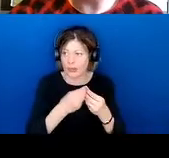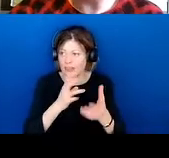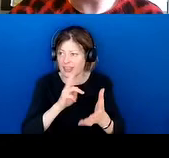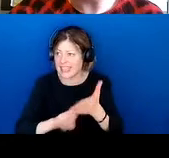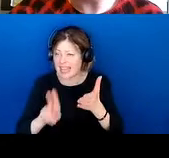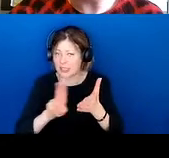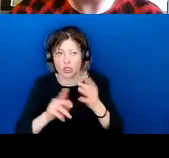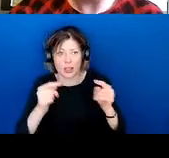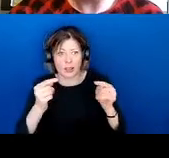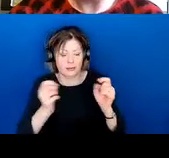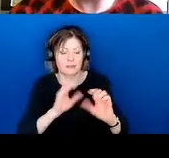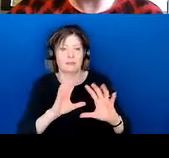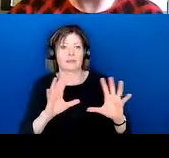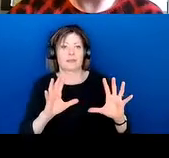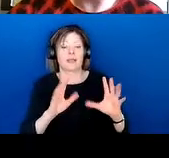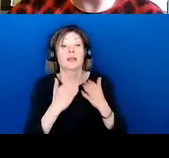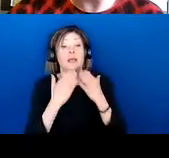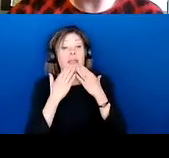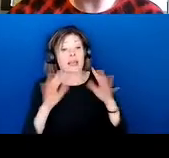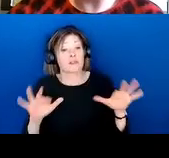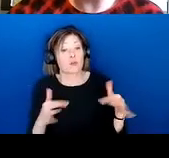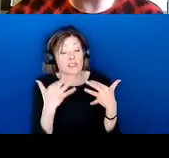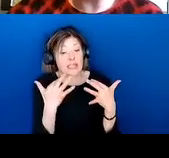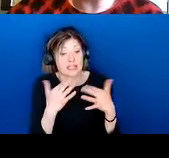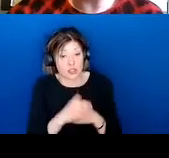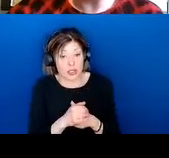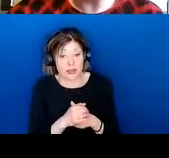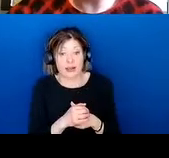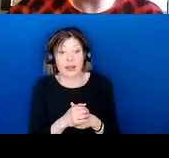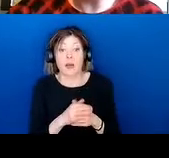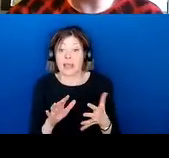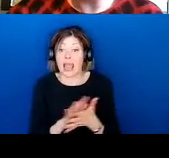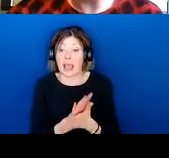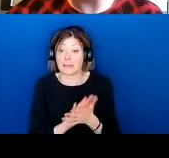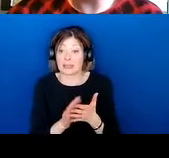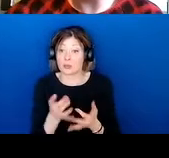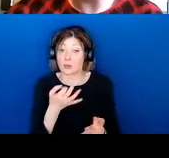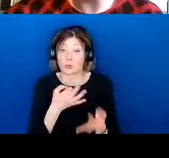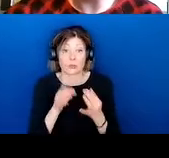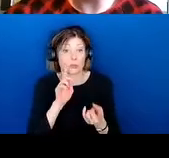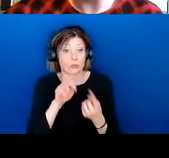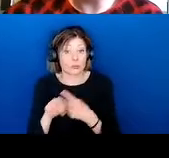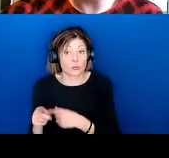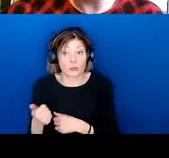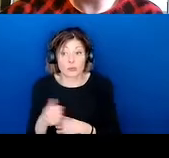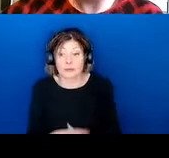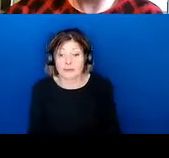Thank you for your attention, and I'd be pleased to answer any questions.